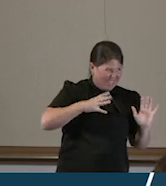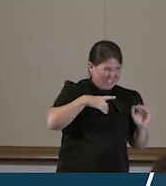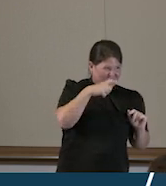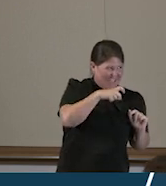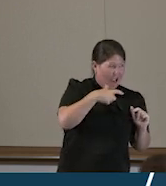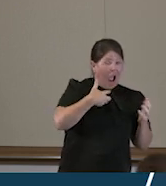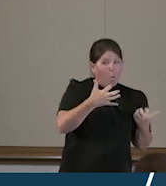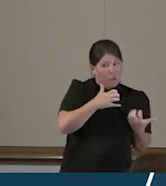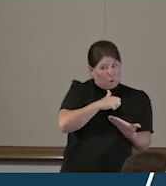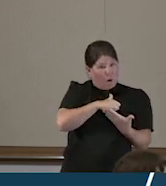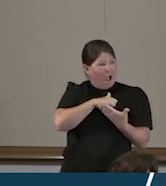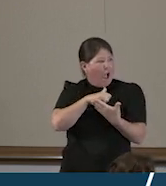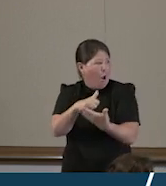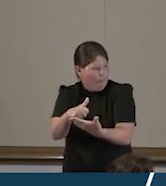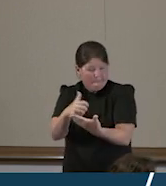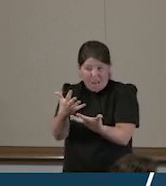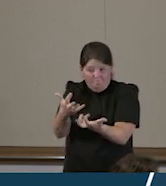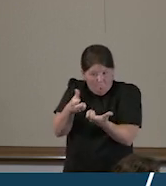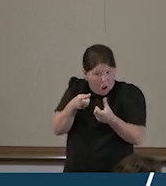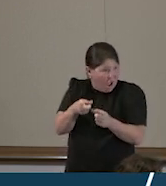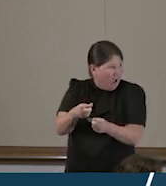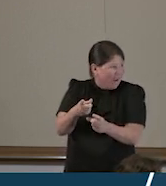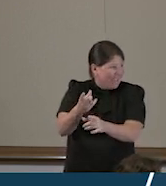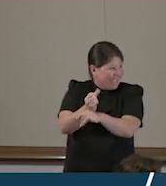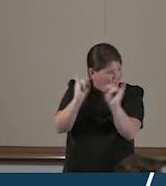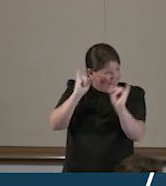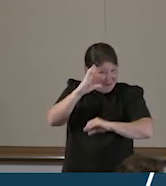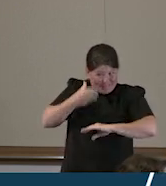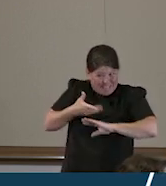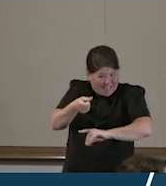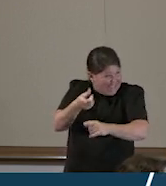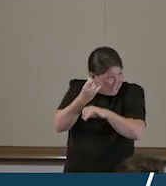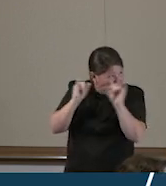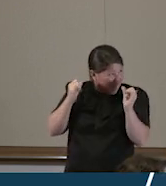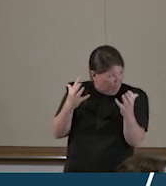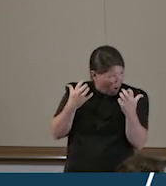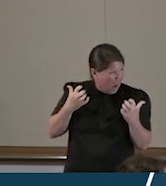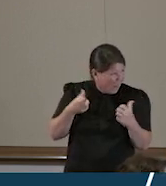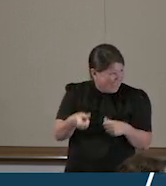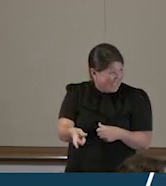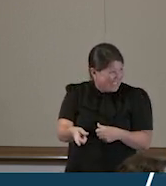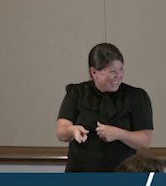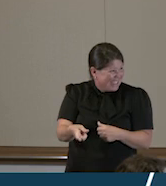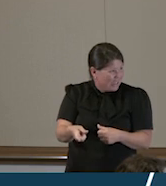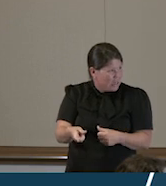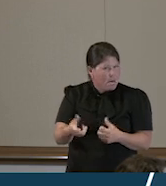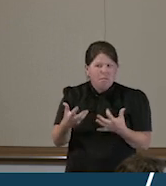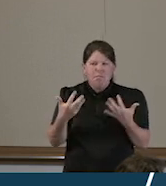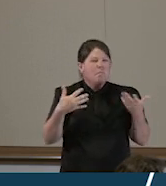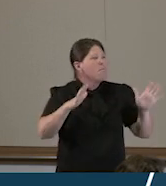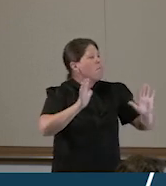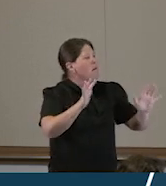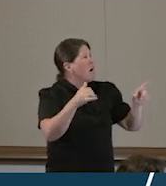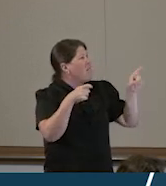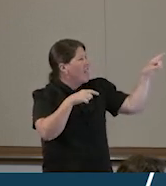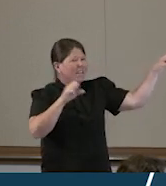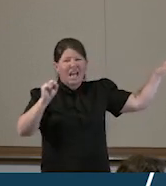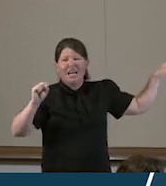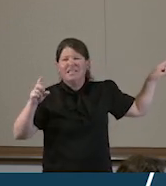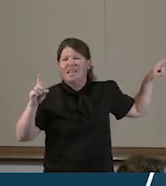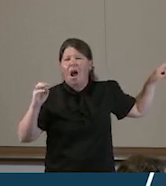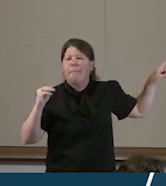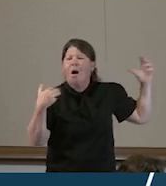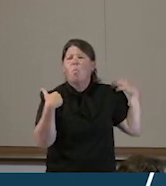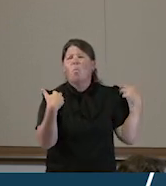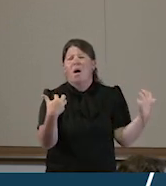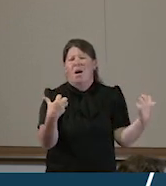help support him to be independent. Mm-hmm. So it sounds like, yeah, I want to be this person. I want to be the person that can support him.